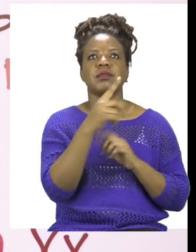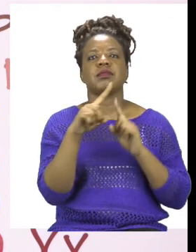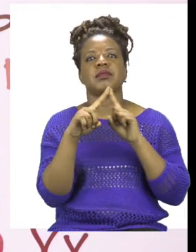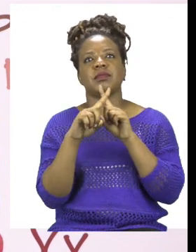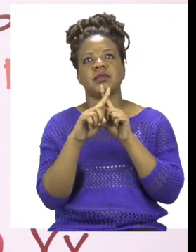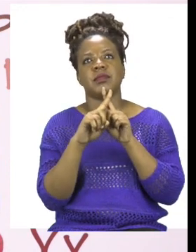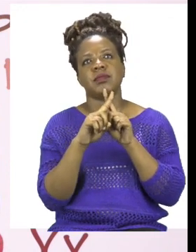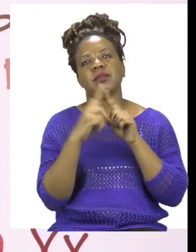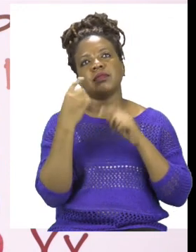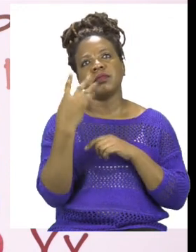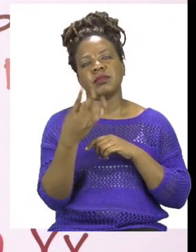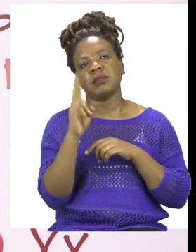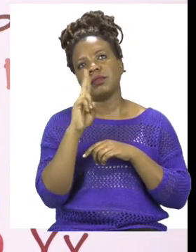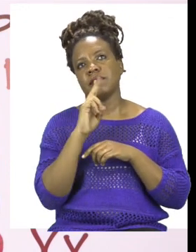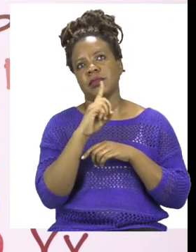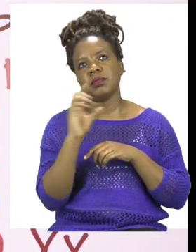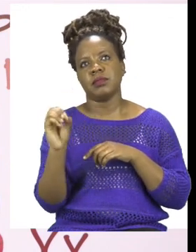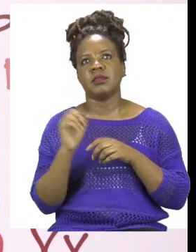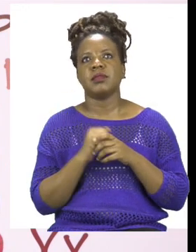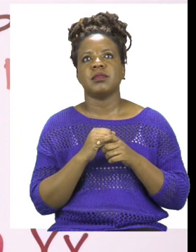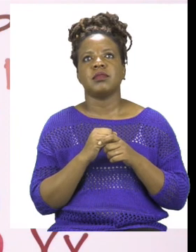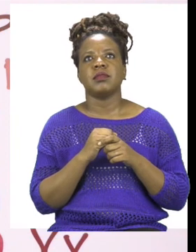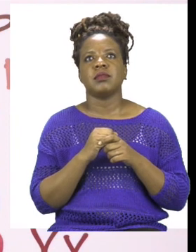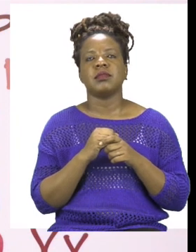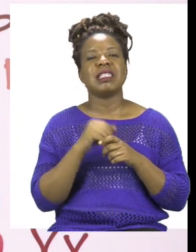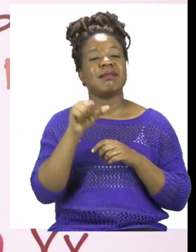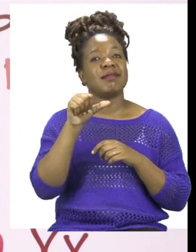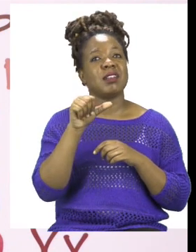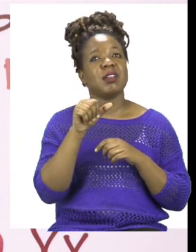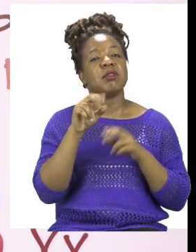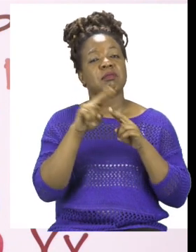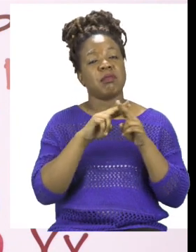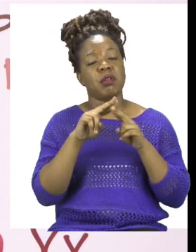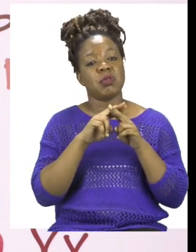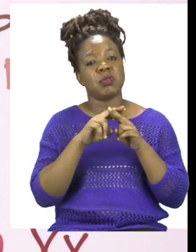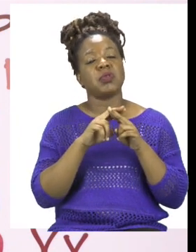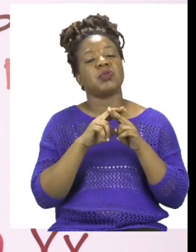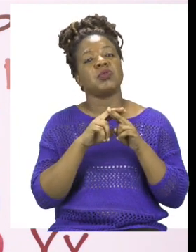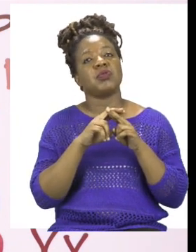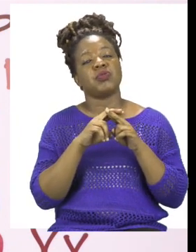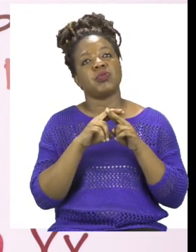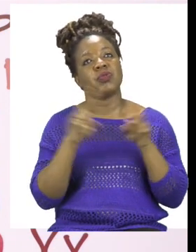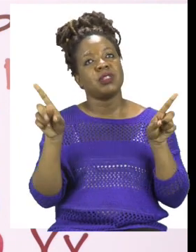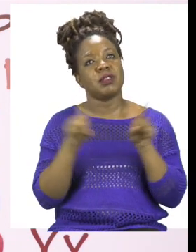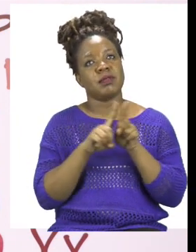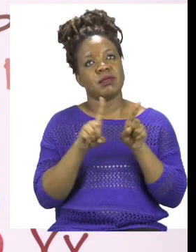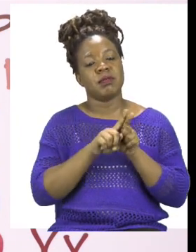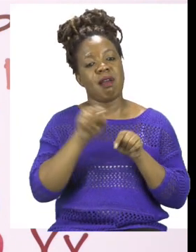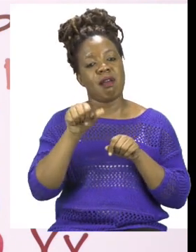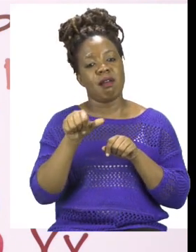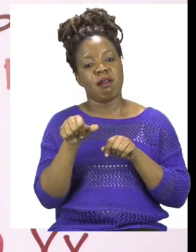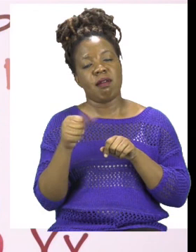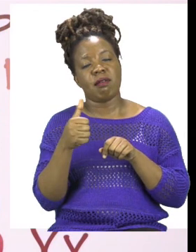2 times 5 equals 10. So please use this method for any of the boxes that are missing in the front. Now for the